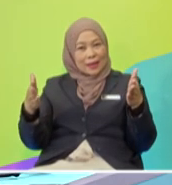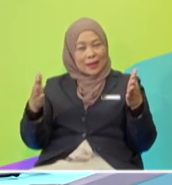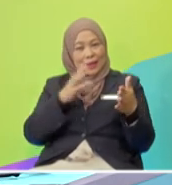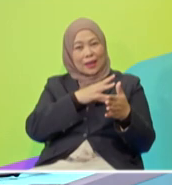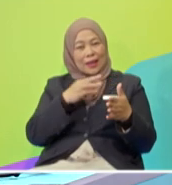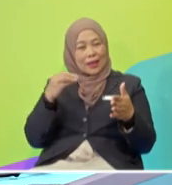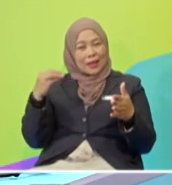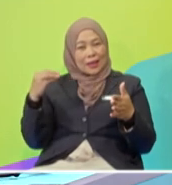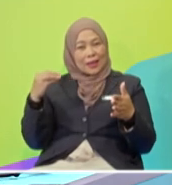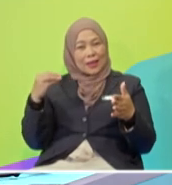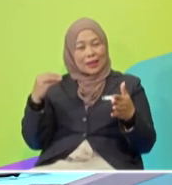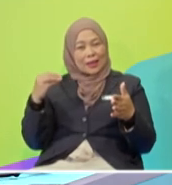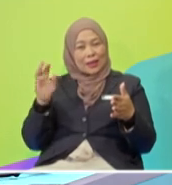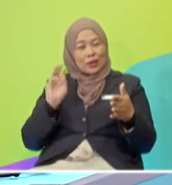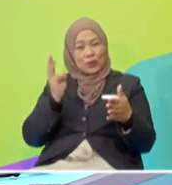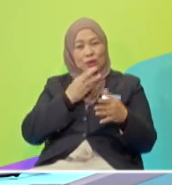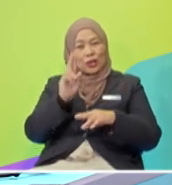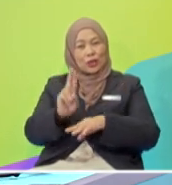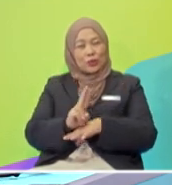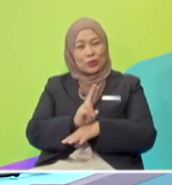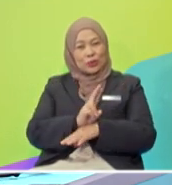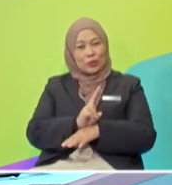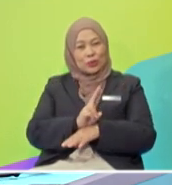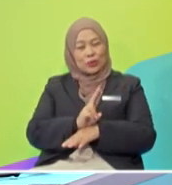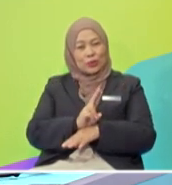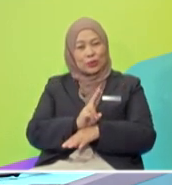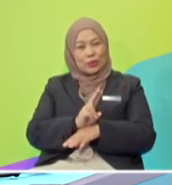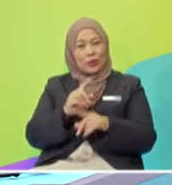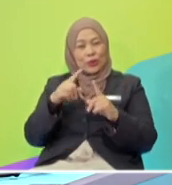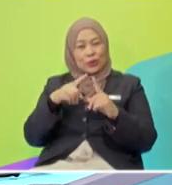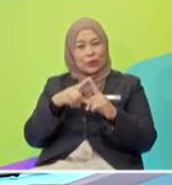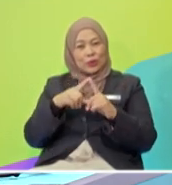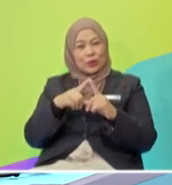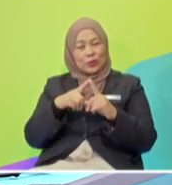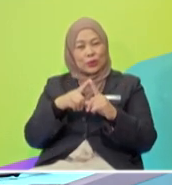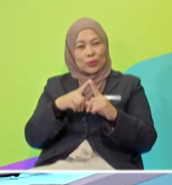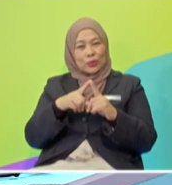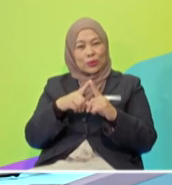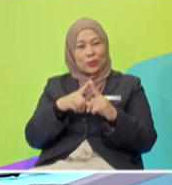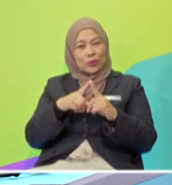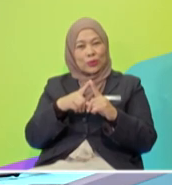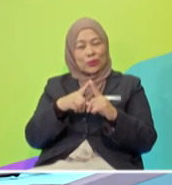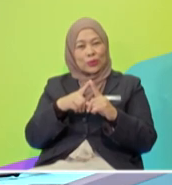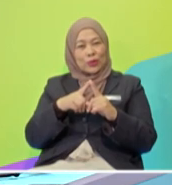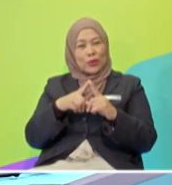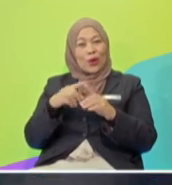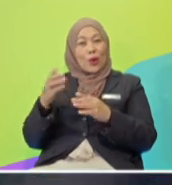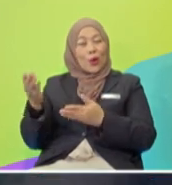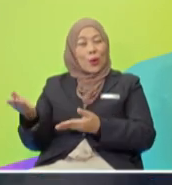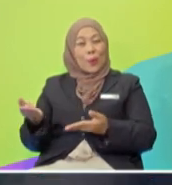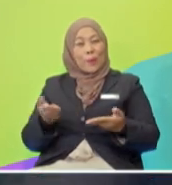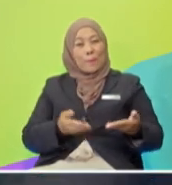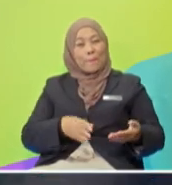And we use our... We can use it to ferry children to school.